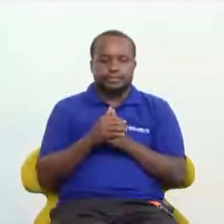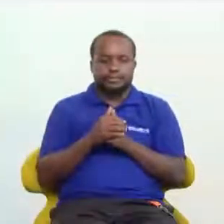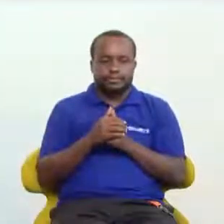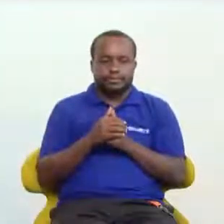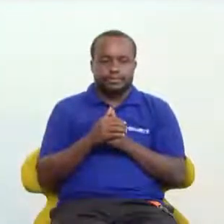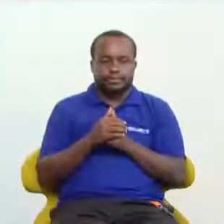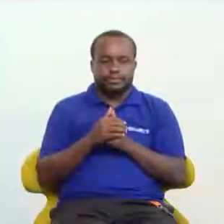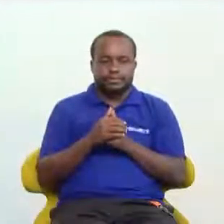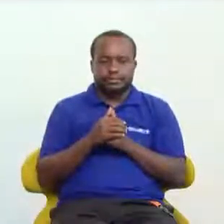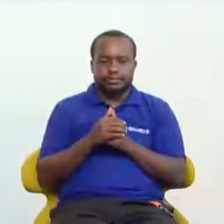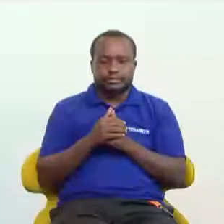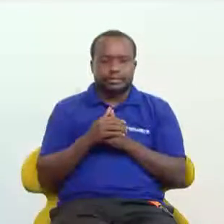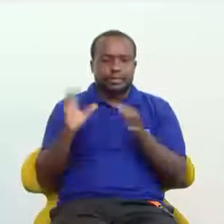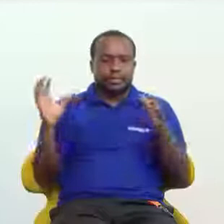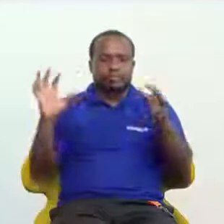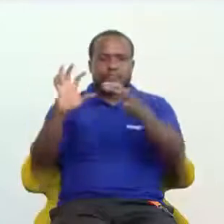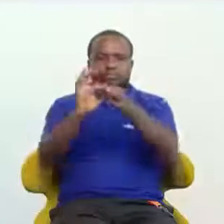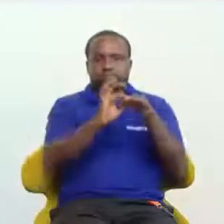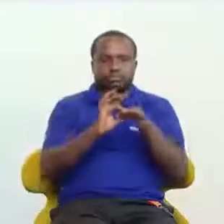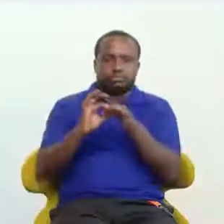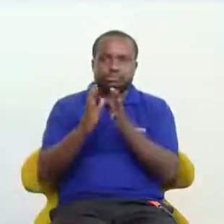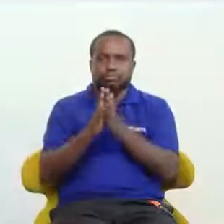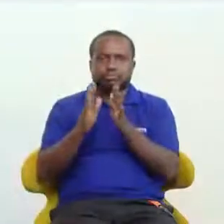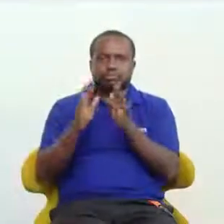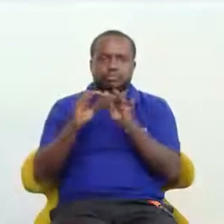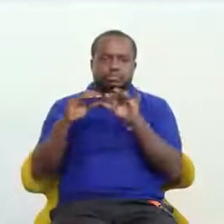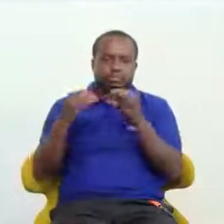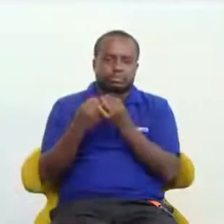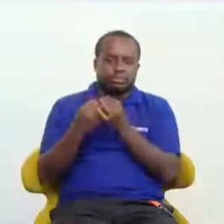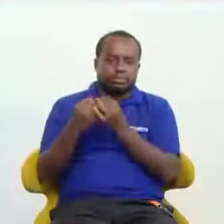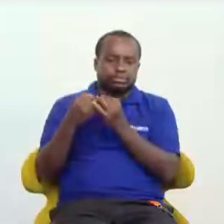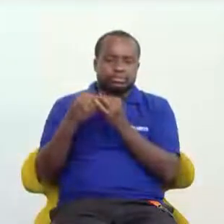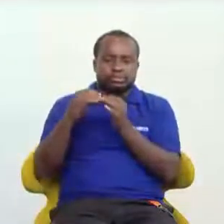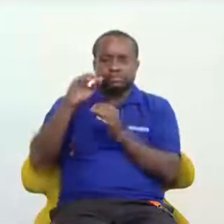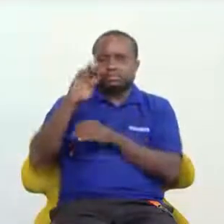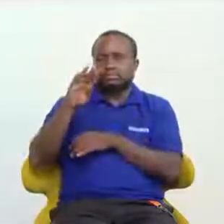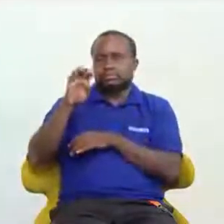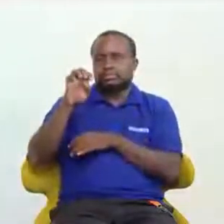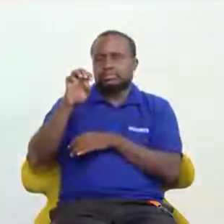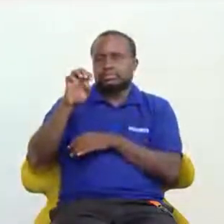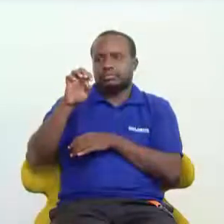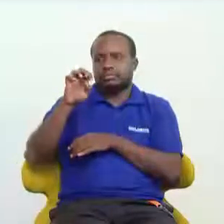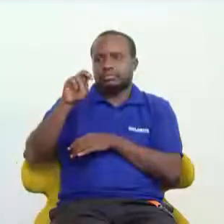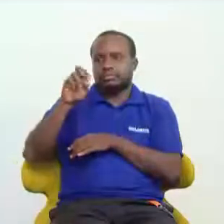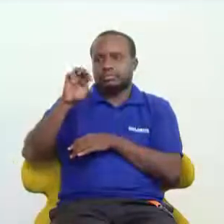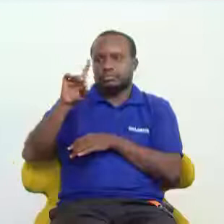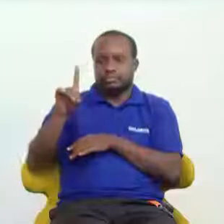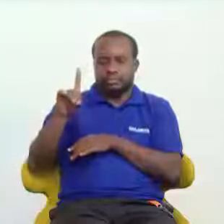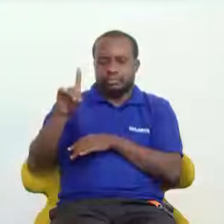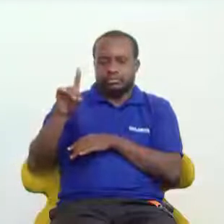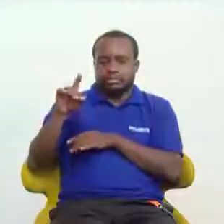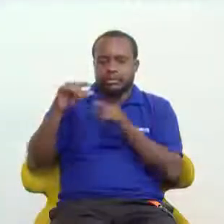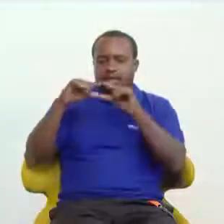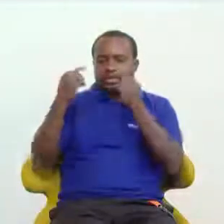And we are also partnering with organizations. I mean, there's Bernard's pictures here with the Global Innovation Hub, the Global Disability